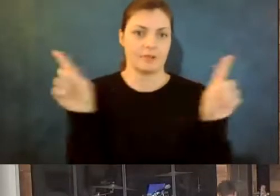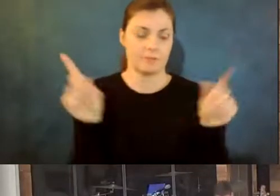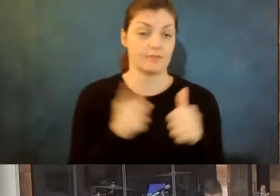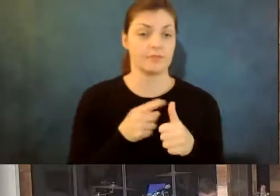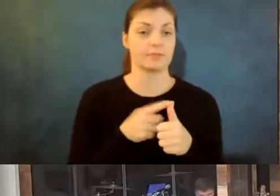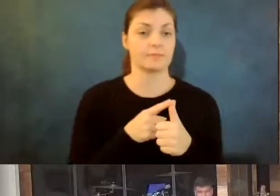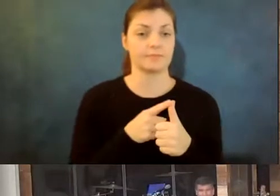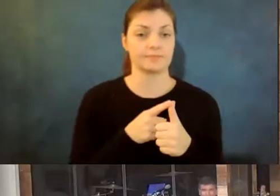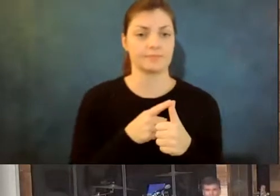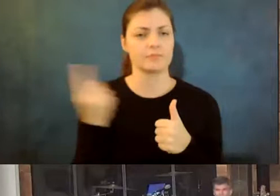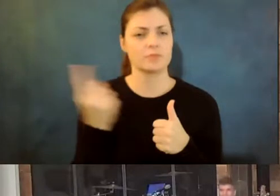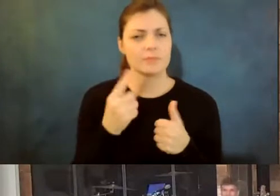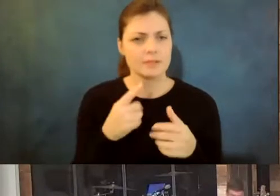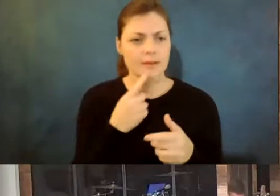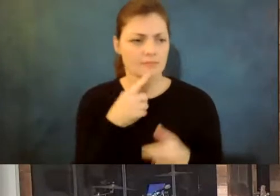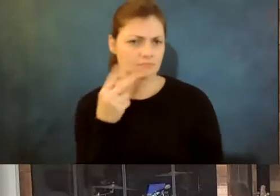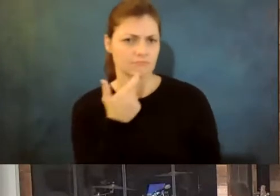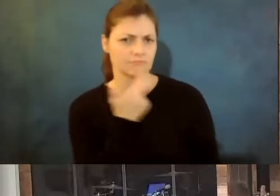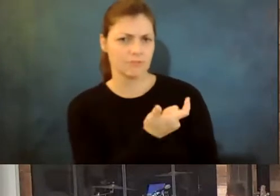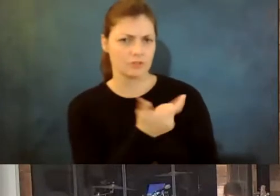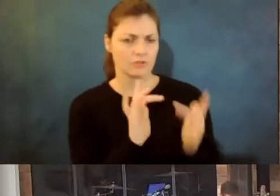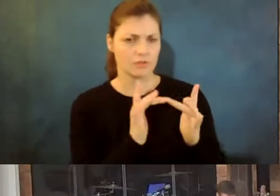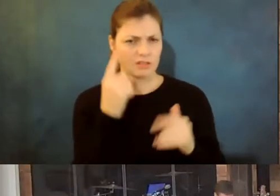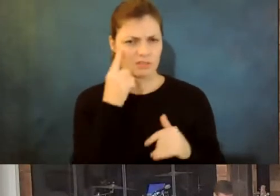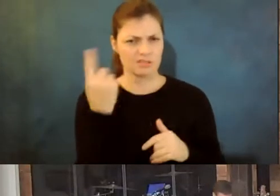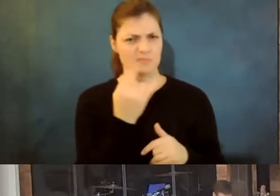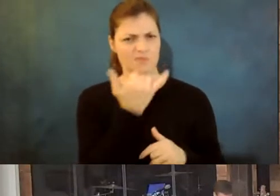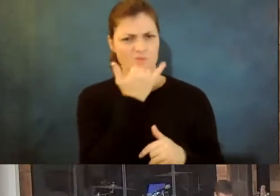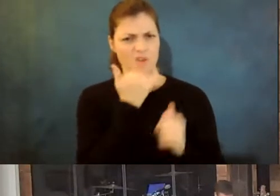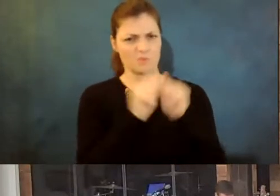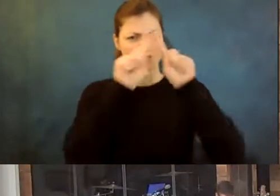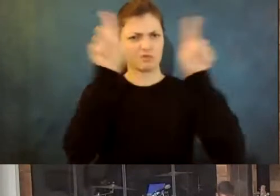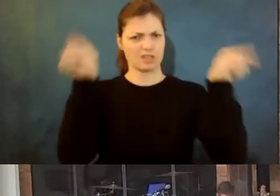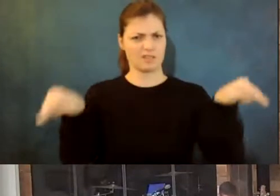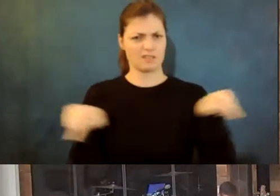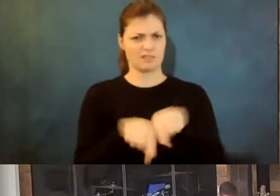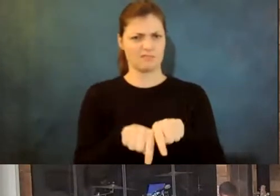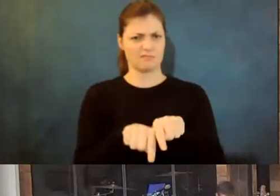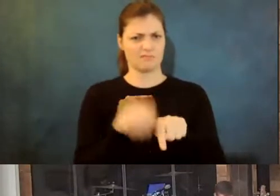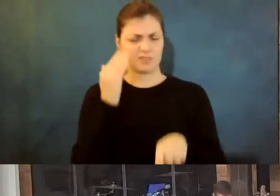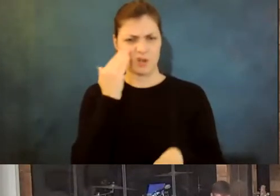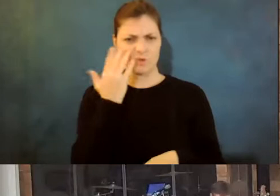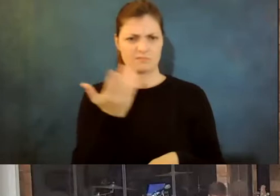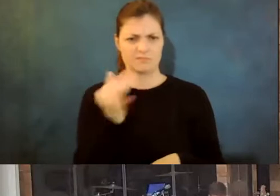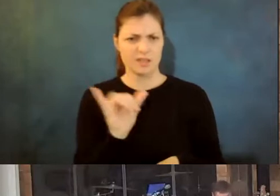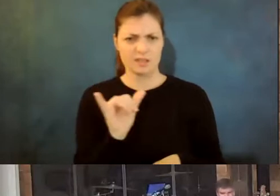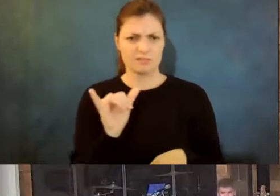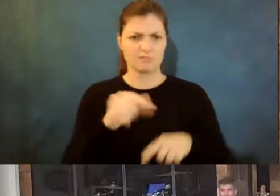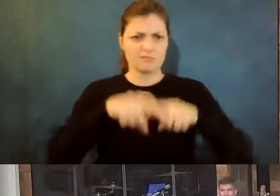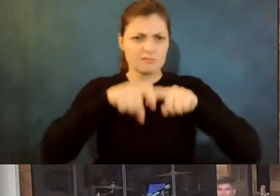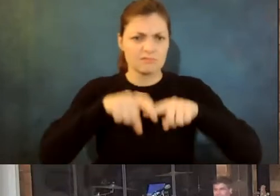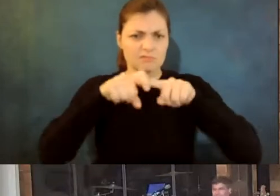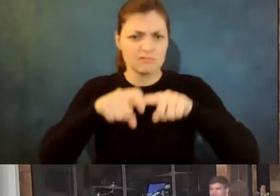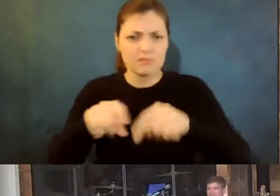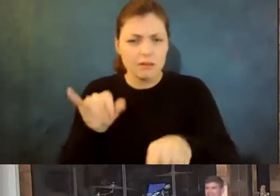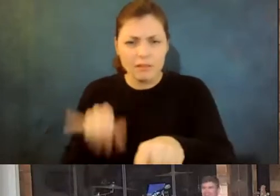one, somebody said they were watching online and they thought there was something wrong with their screen. Like, you know, it was like breaking up at the bottom. No,